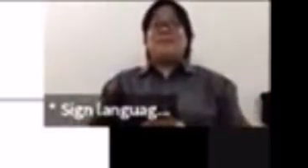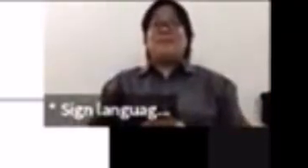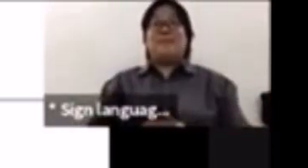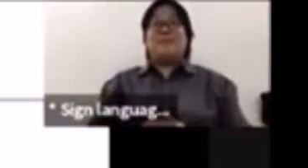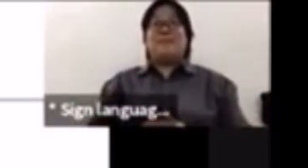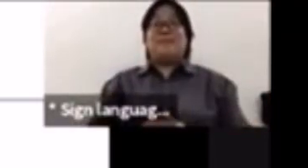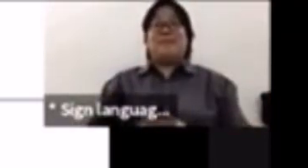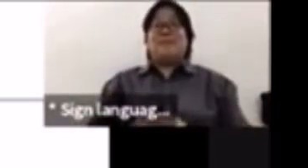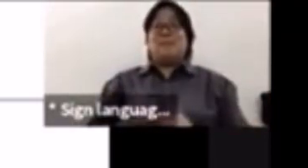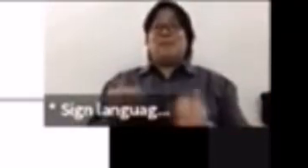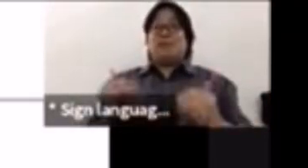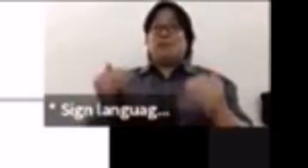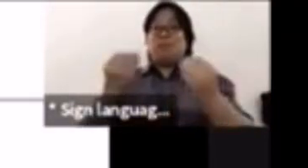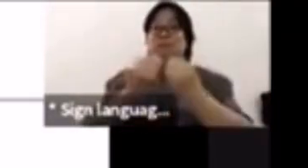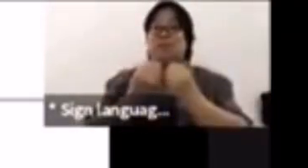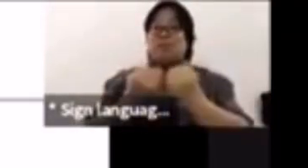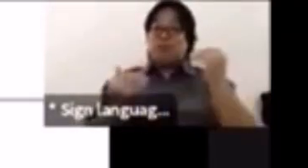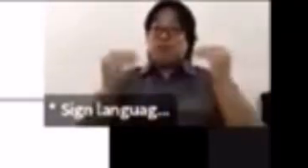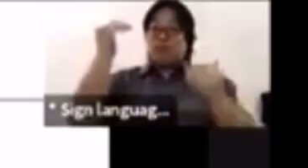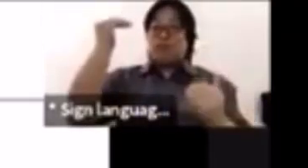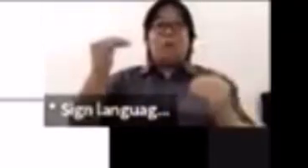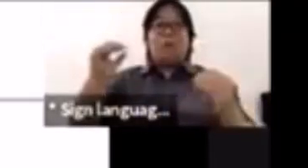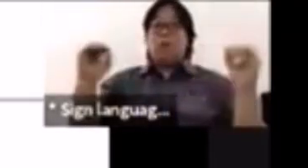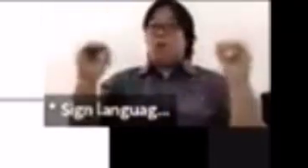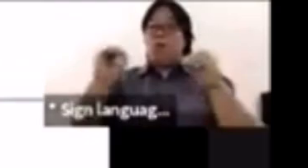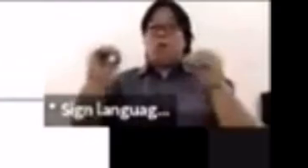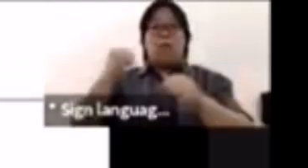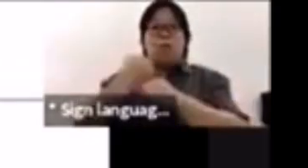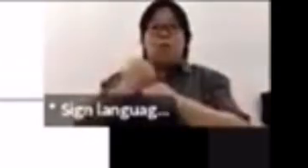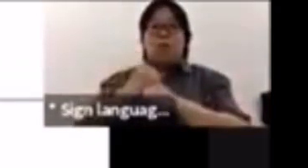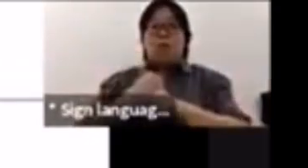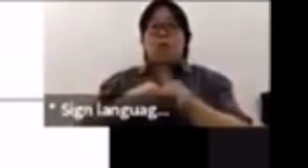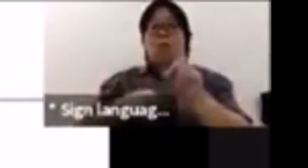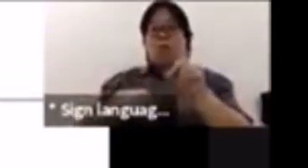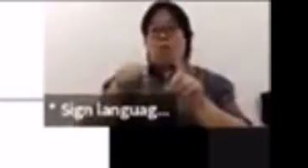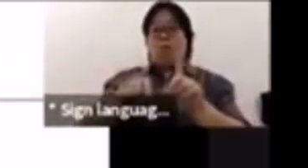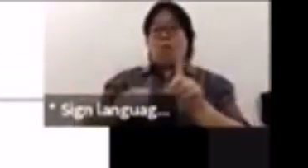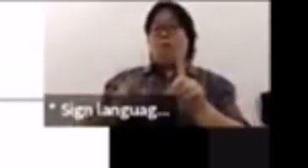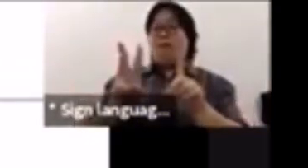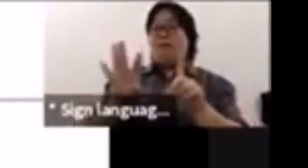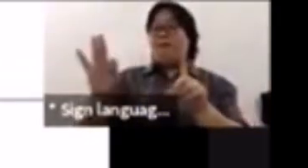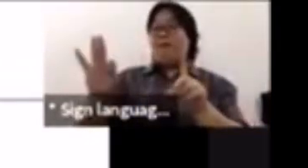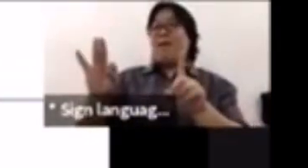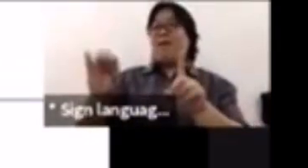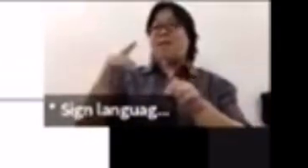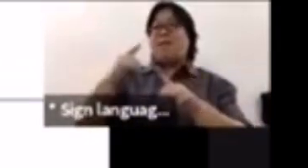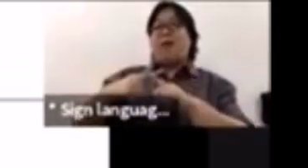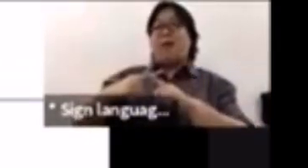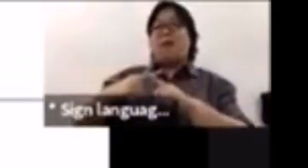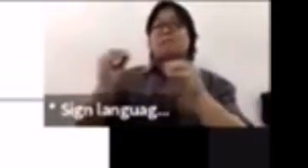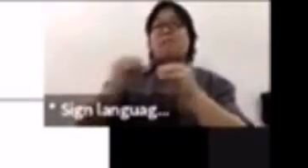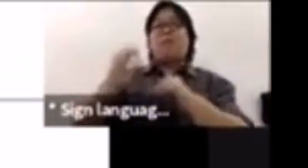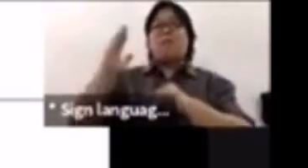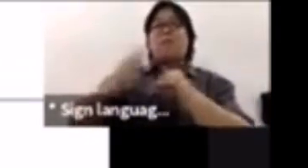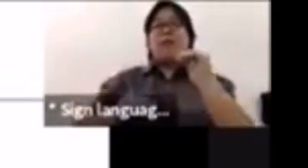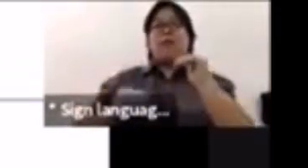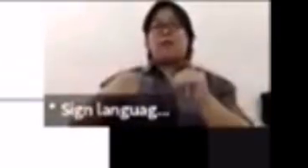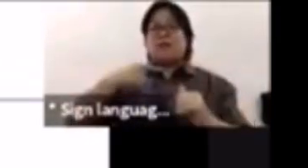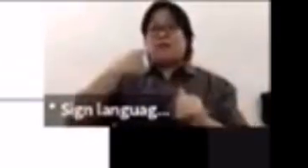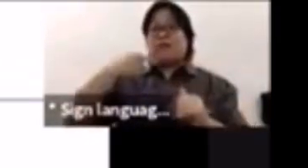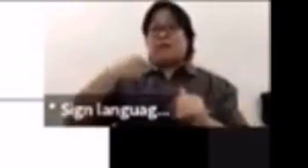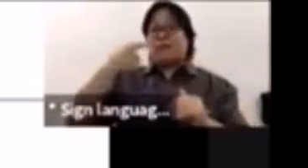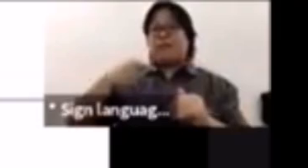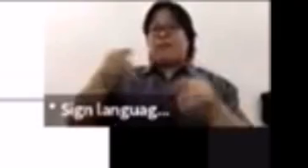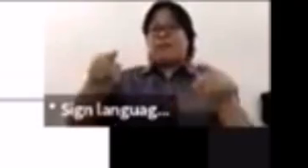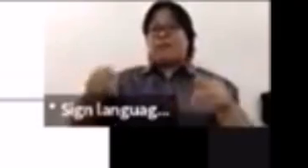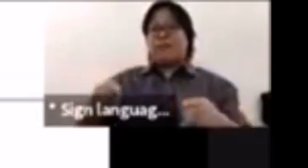the high rate of unemployment, about 1.69 times more than people with